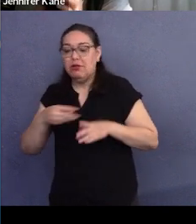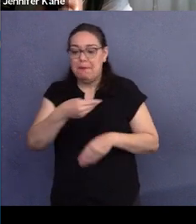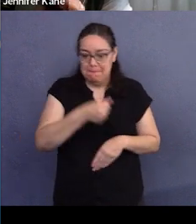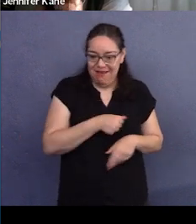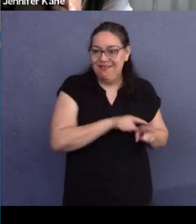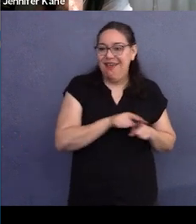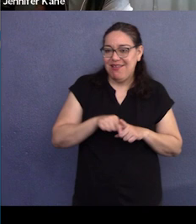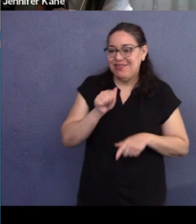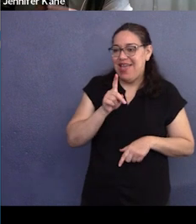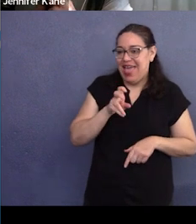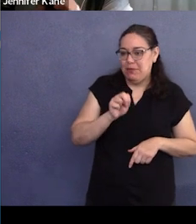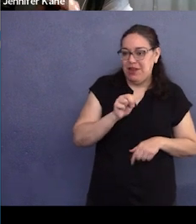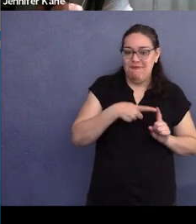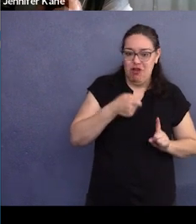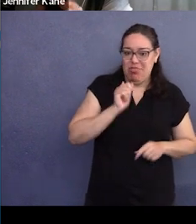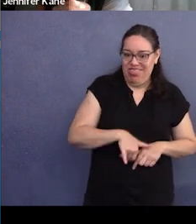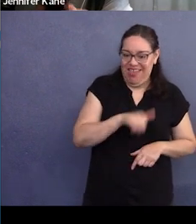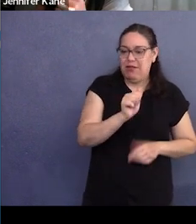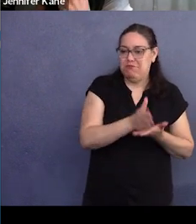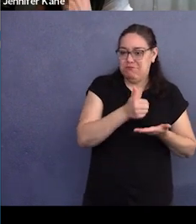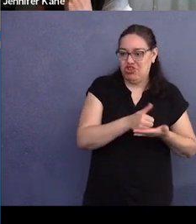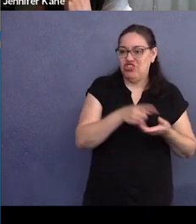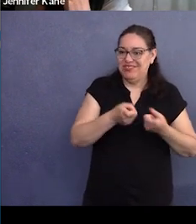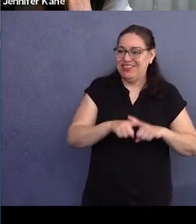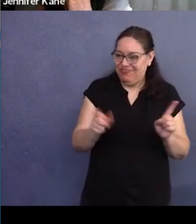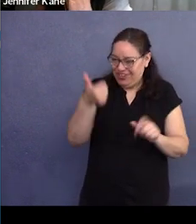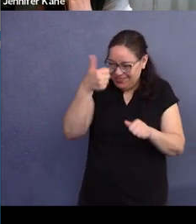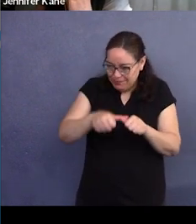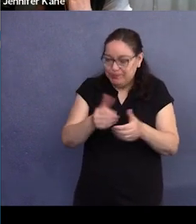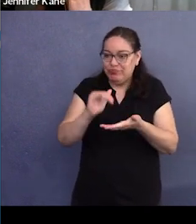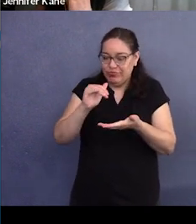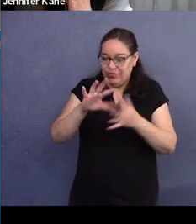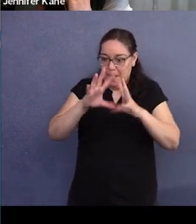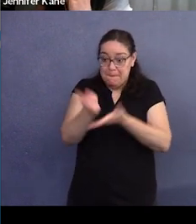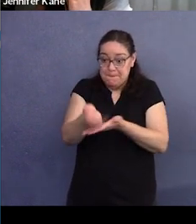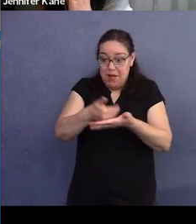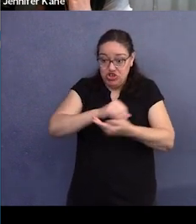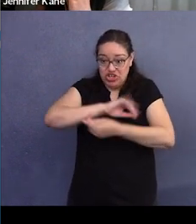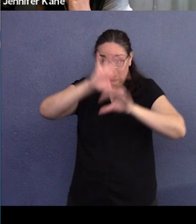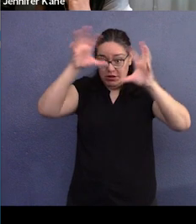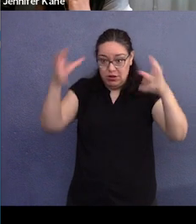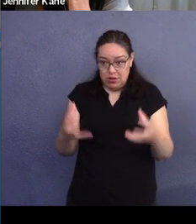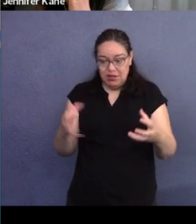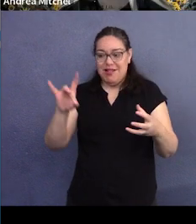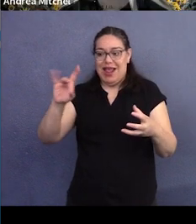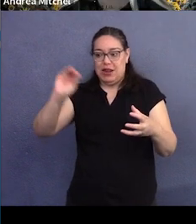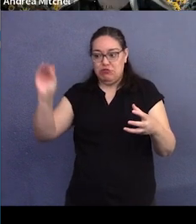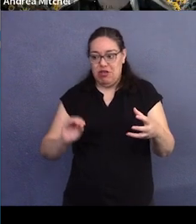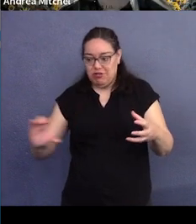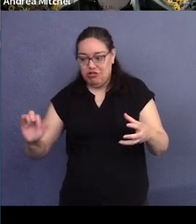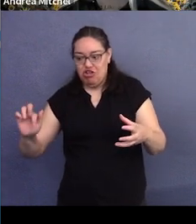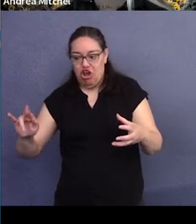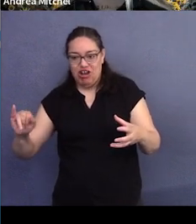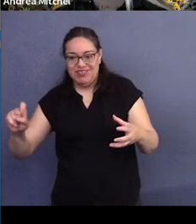they would just be budgeted differently, right? 80% versus 20. And you would just make sure that's really clear in your budget.